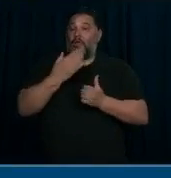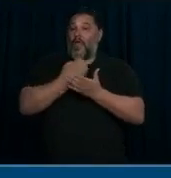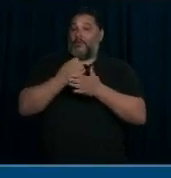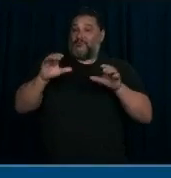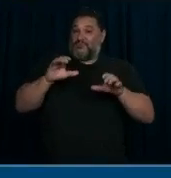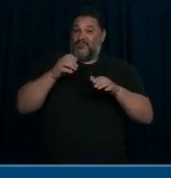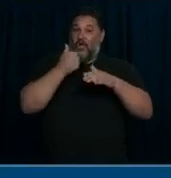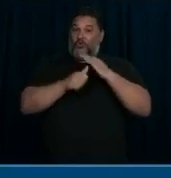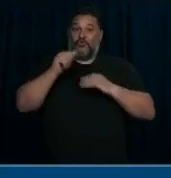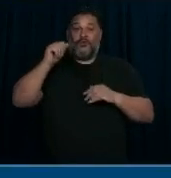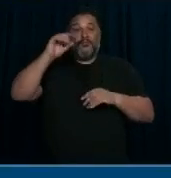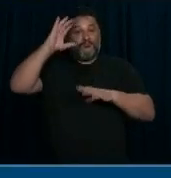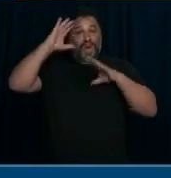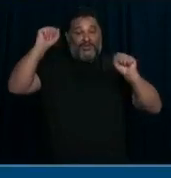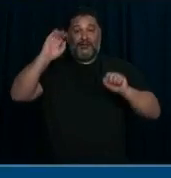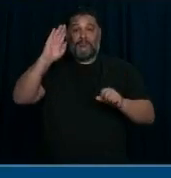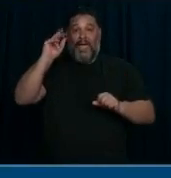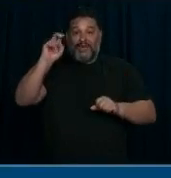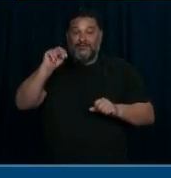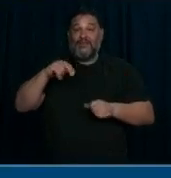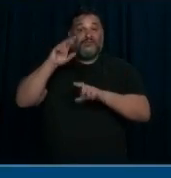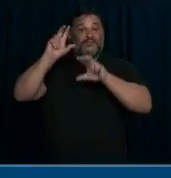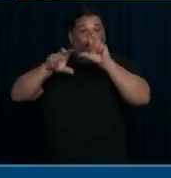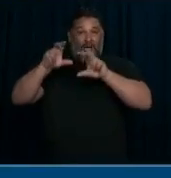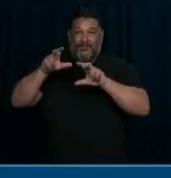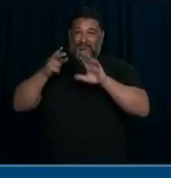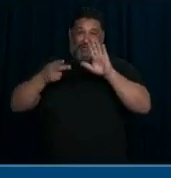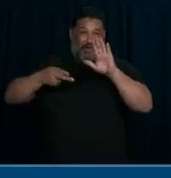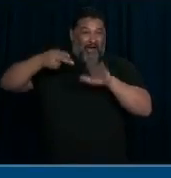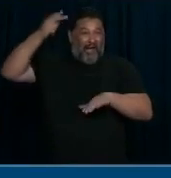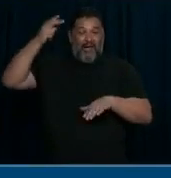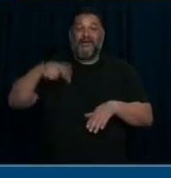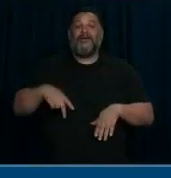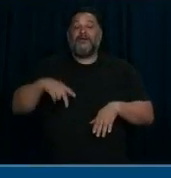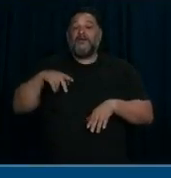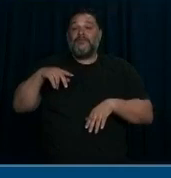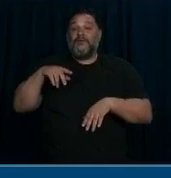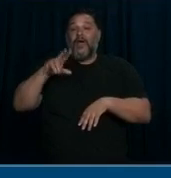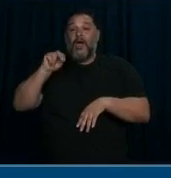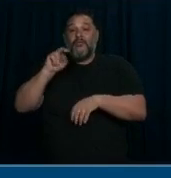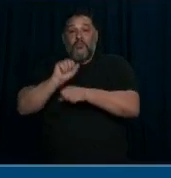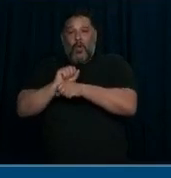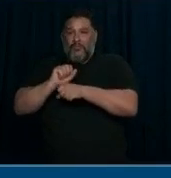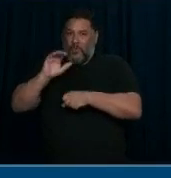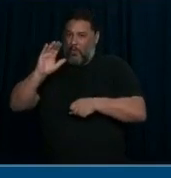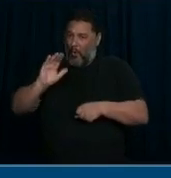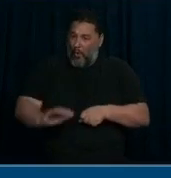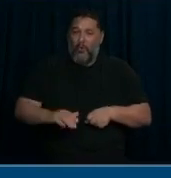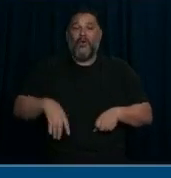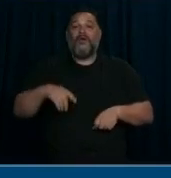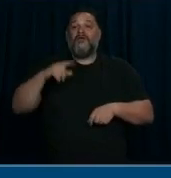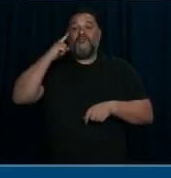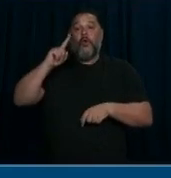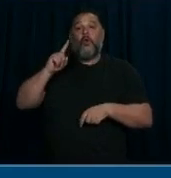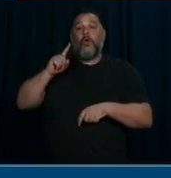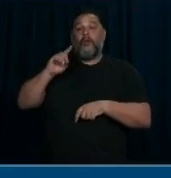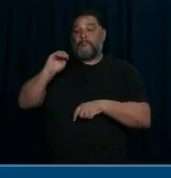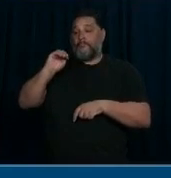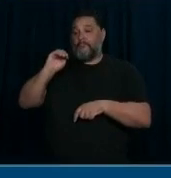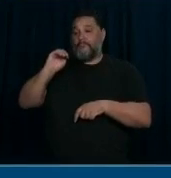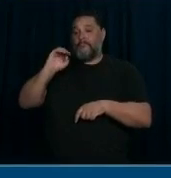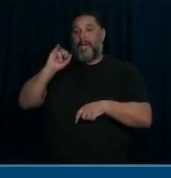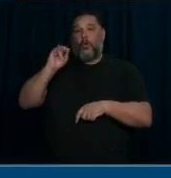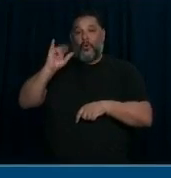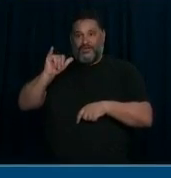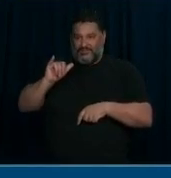So we have stock markets at near record highs, unemployment at near record lows. Unemployment from minorities is at historic lows. But